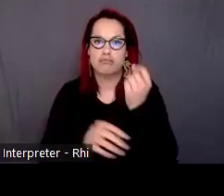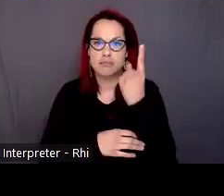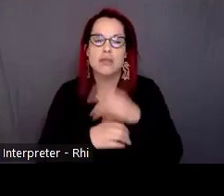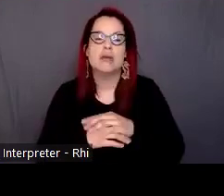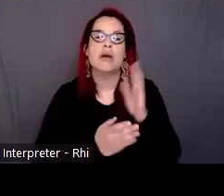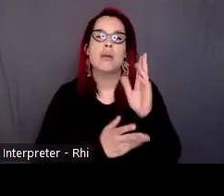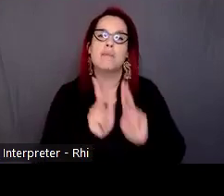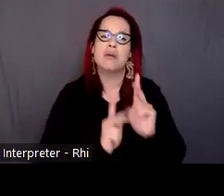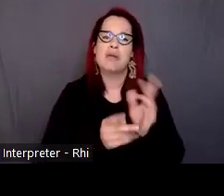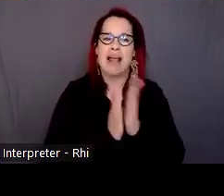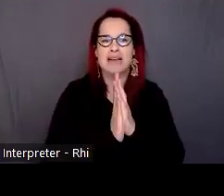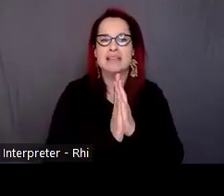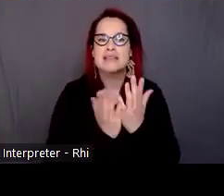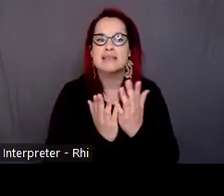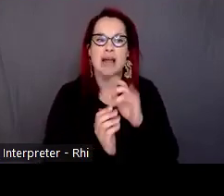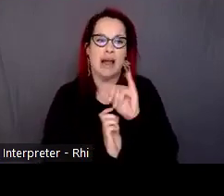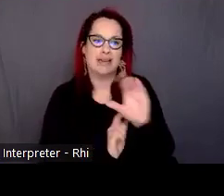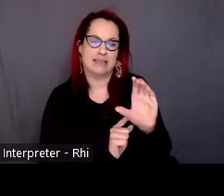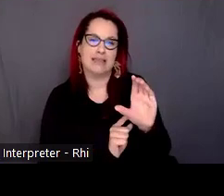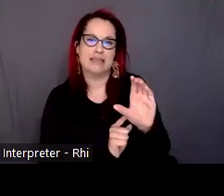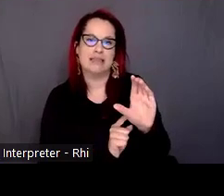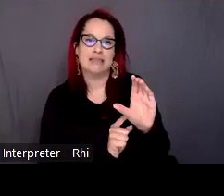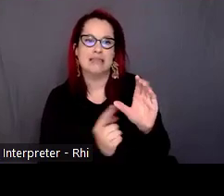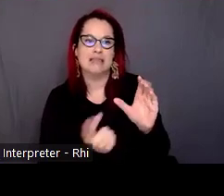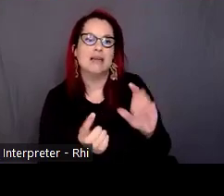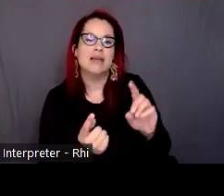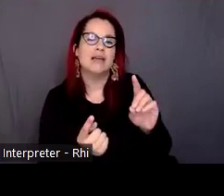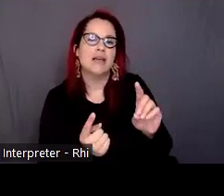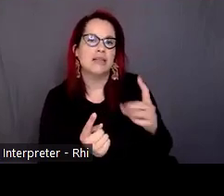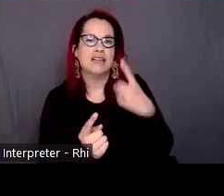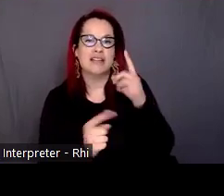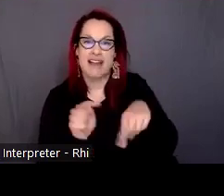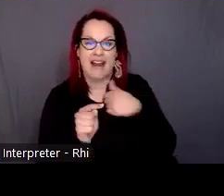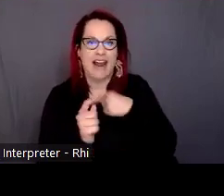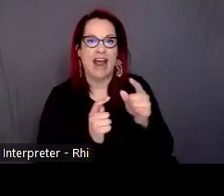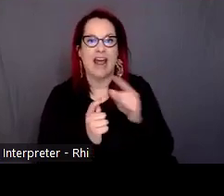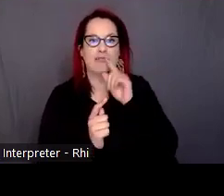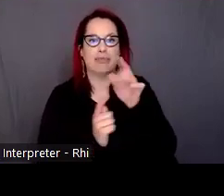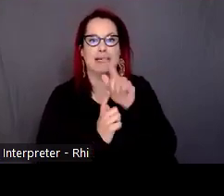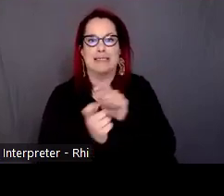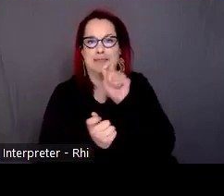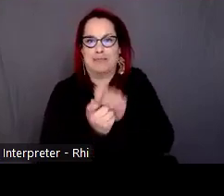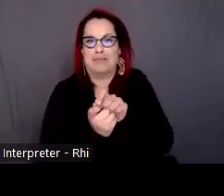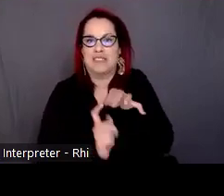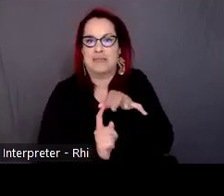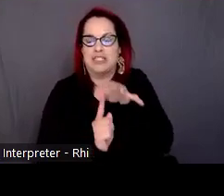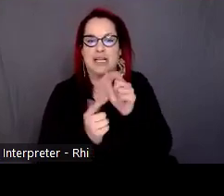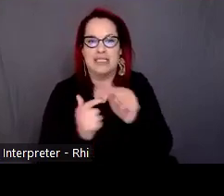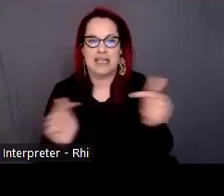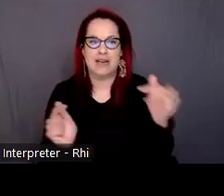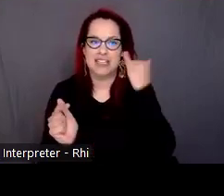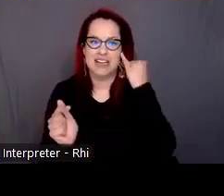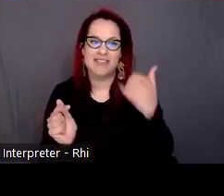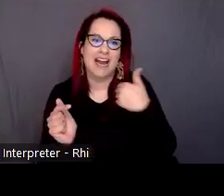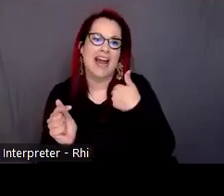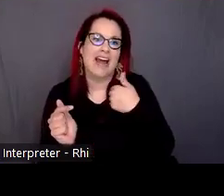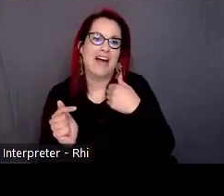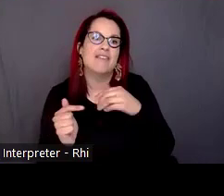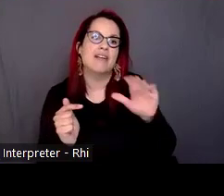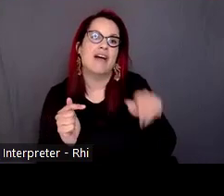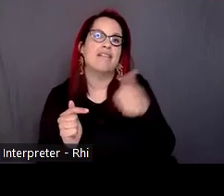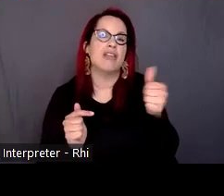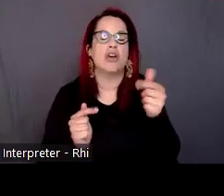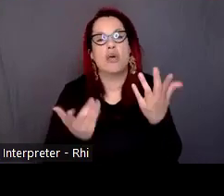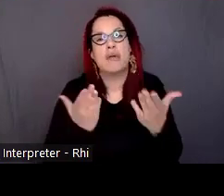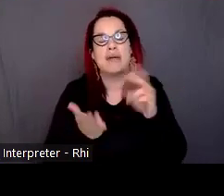like ICs can't have any specialized language if they have an RFA or another NOFO. They can't add anything under Section 5